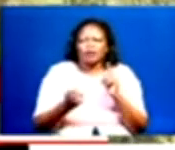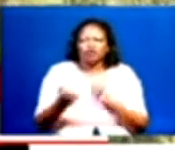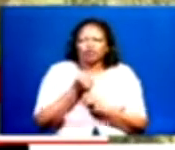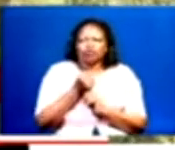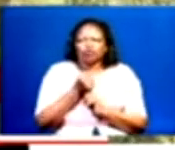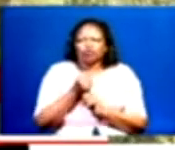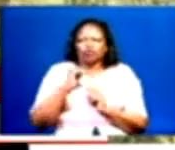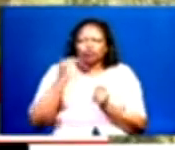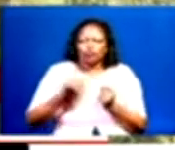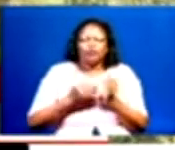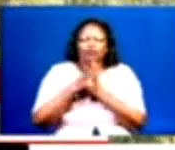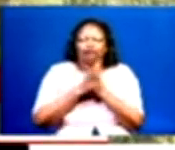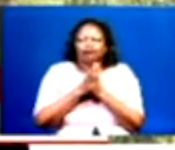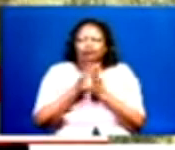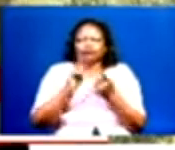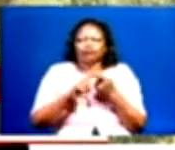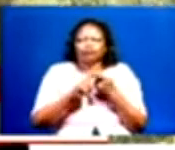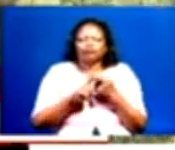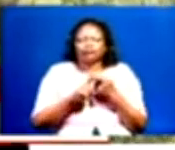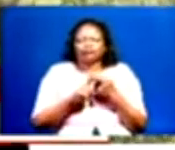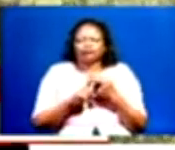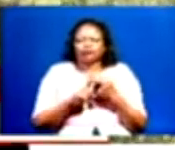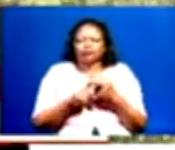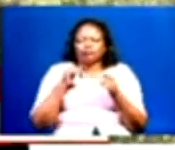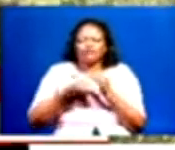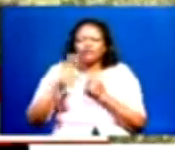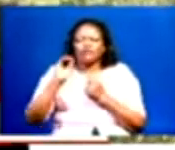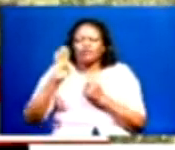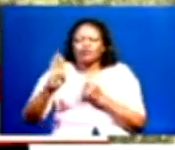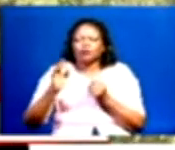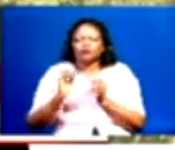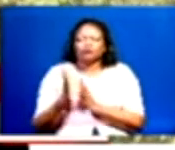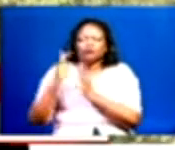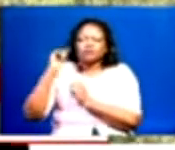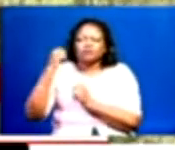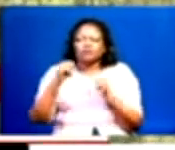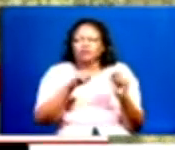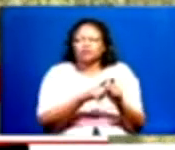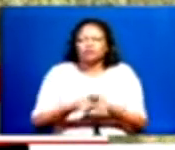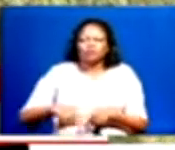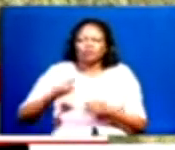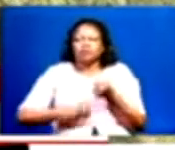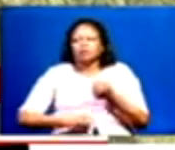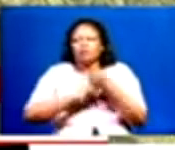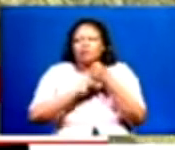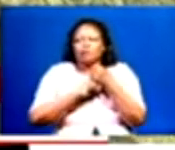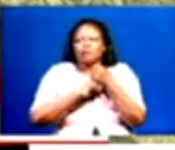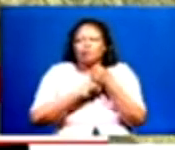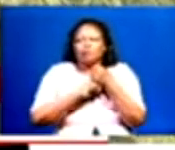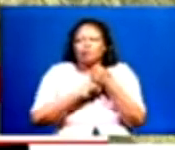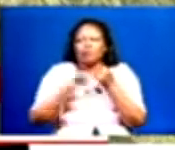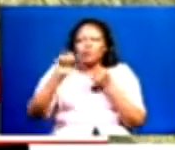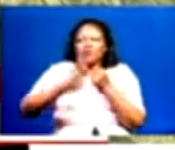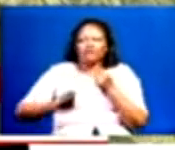our aspiration to plant 15 billion trees in Kenya as we support the